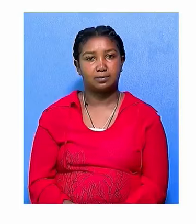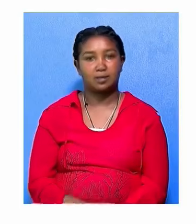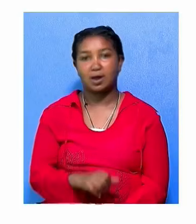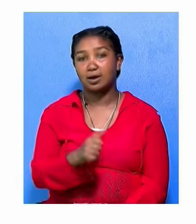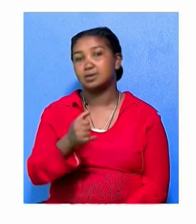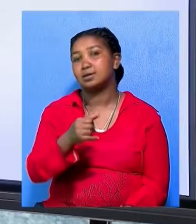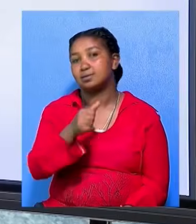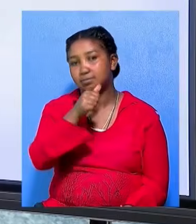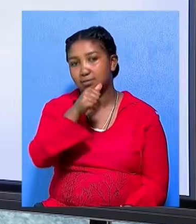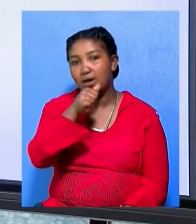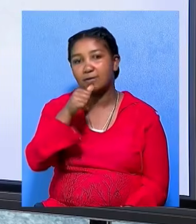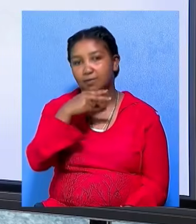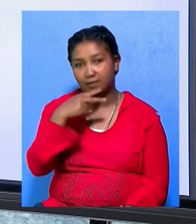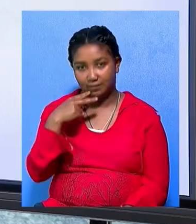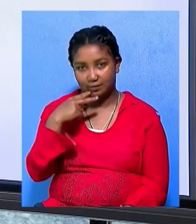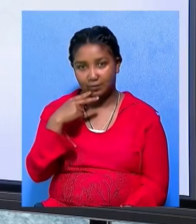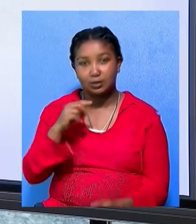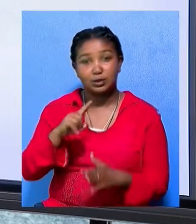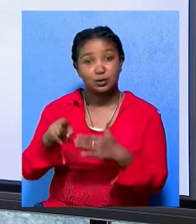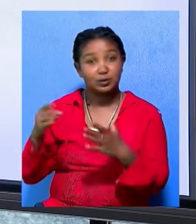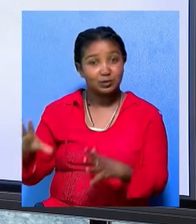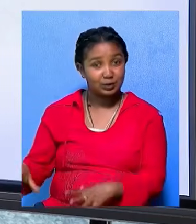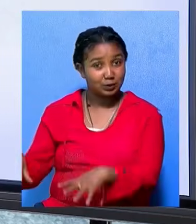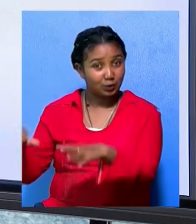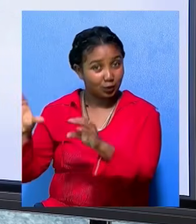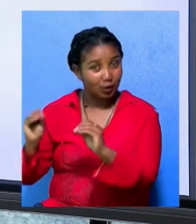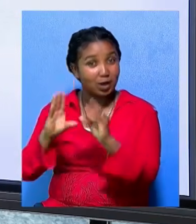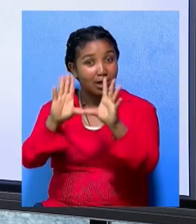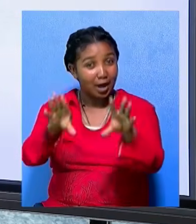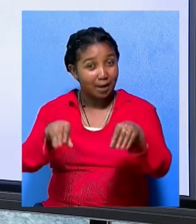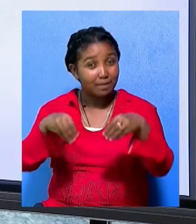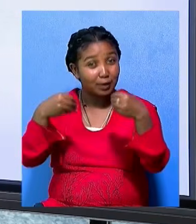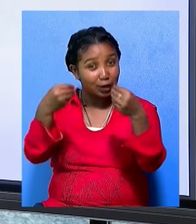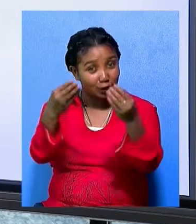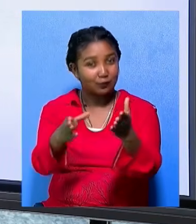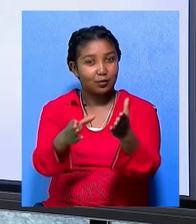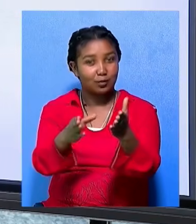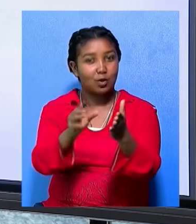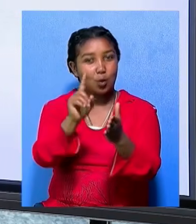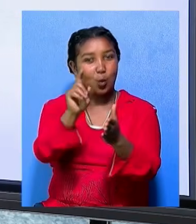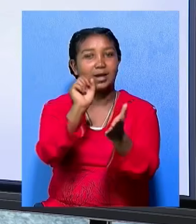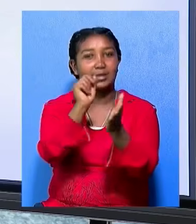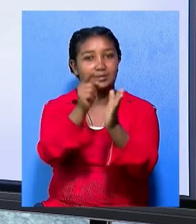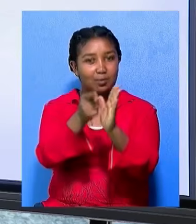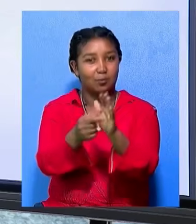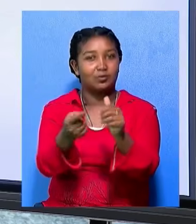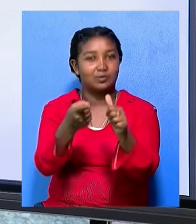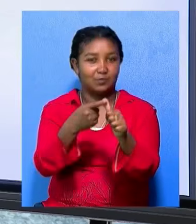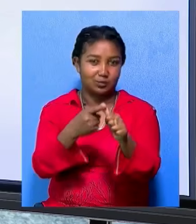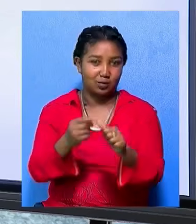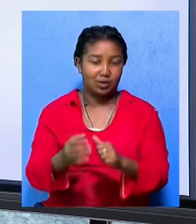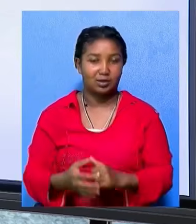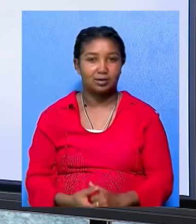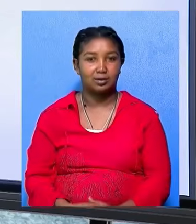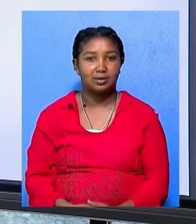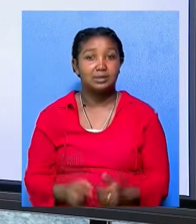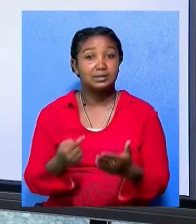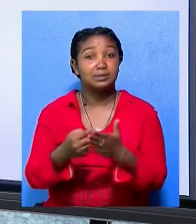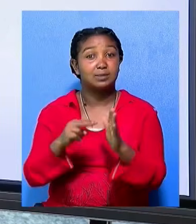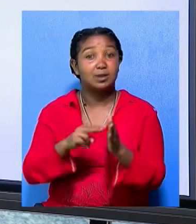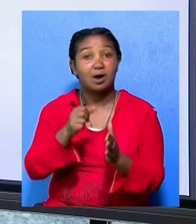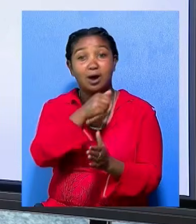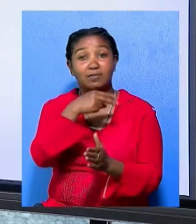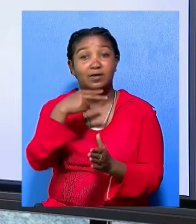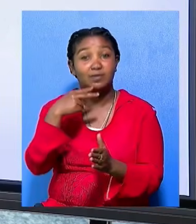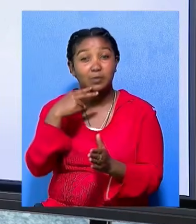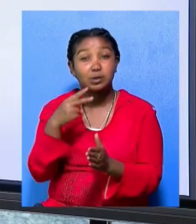Another adverb. So students, let me give you one example for the first one. This means an adverb